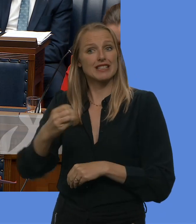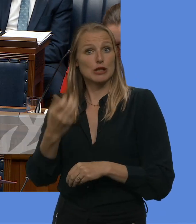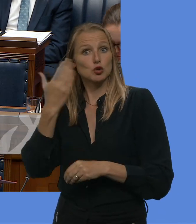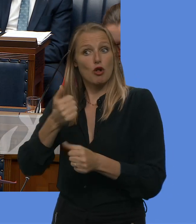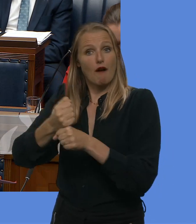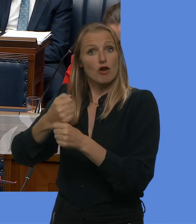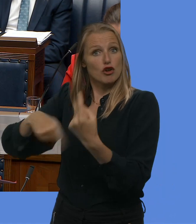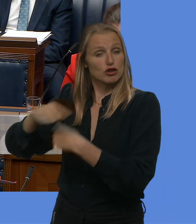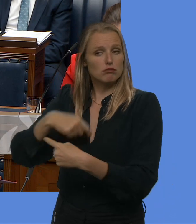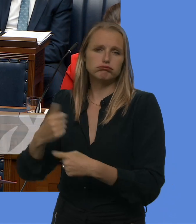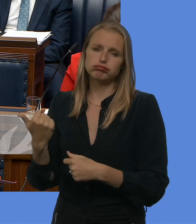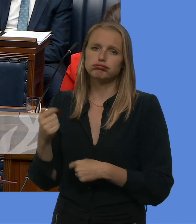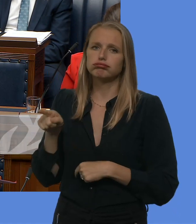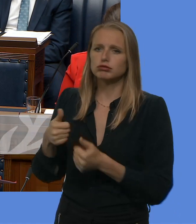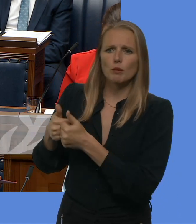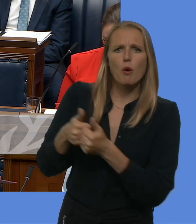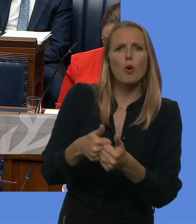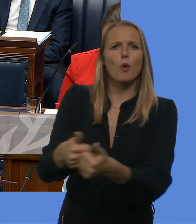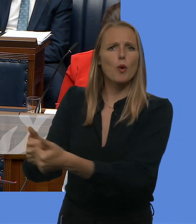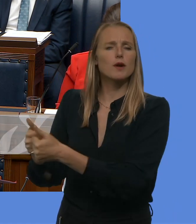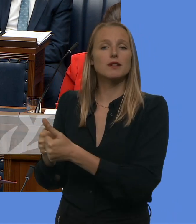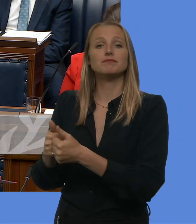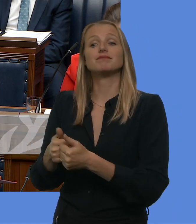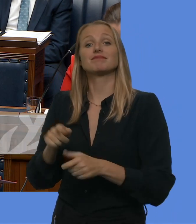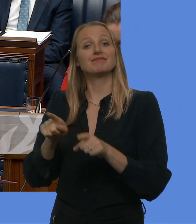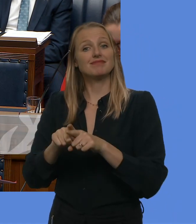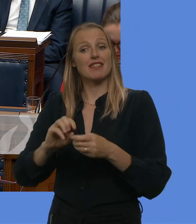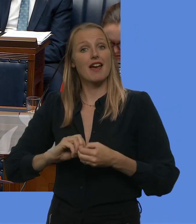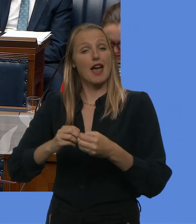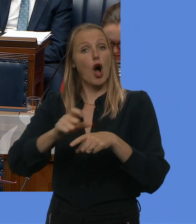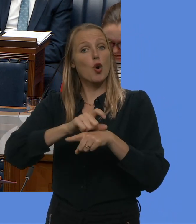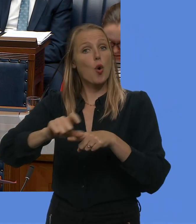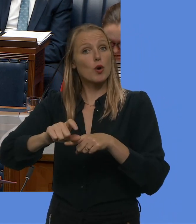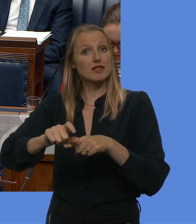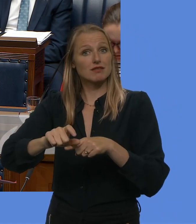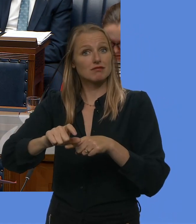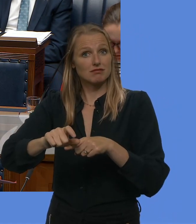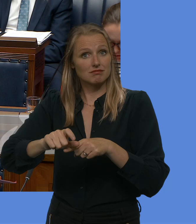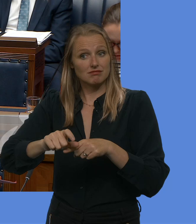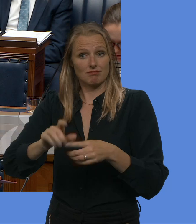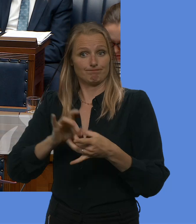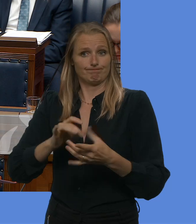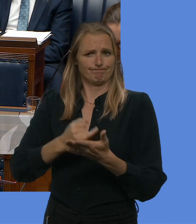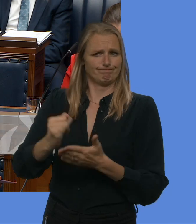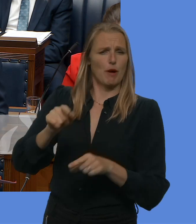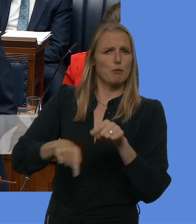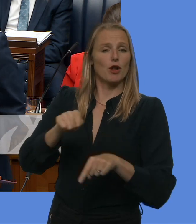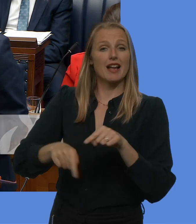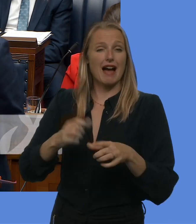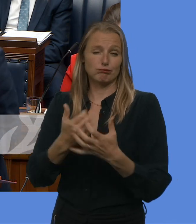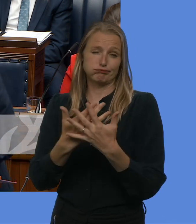And since its launch in January 2024, the Level 1 Foundation training on the Act has been completed by